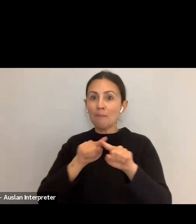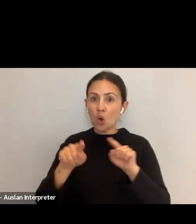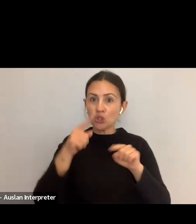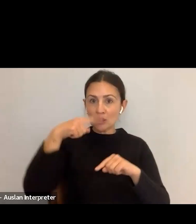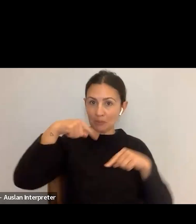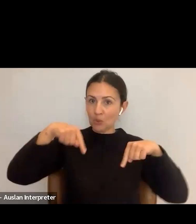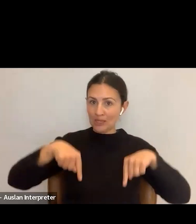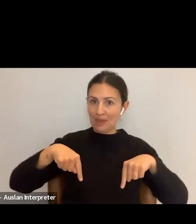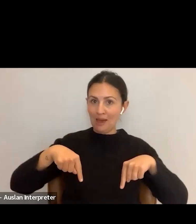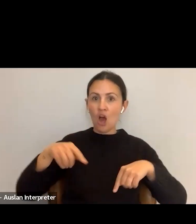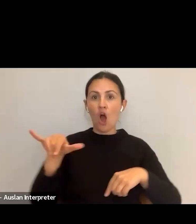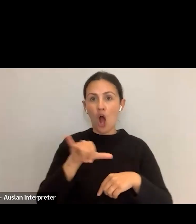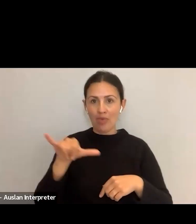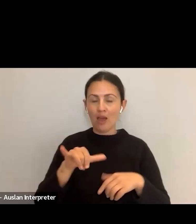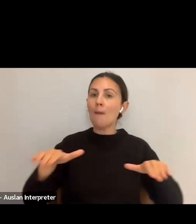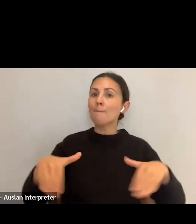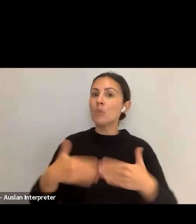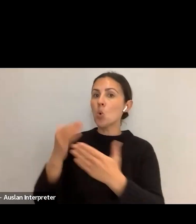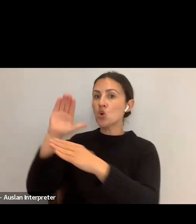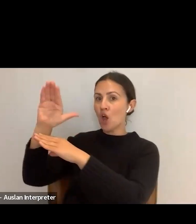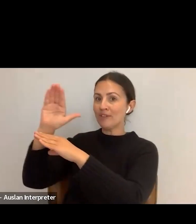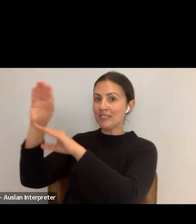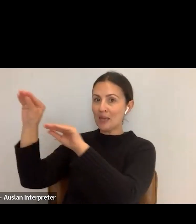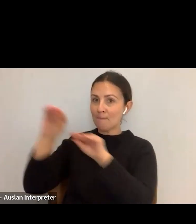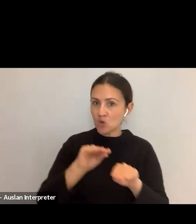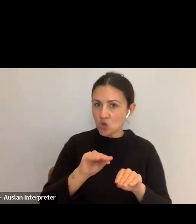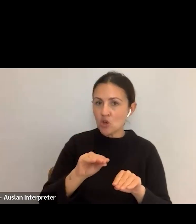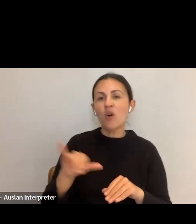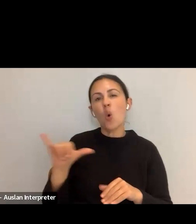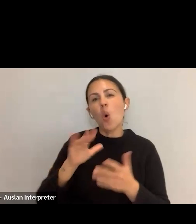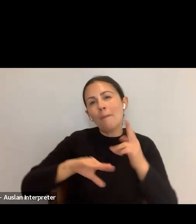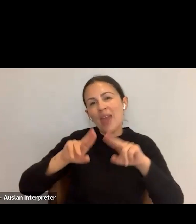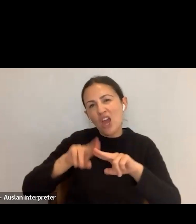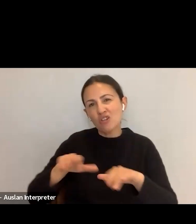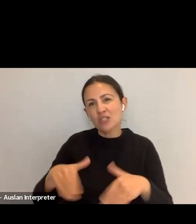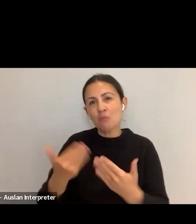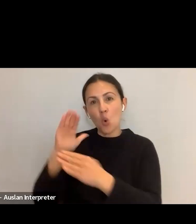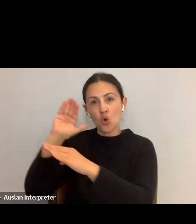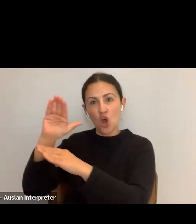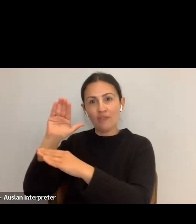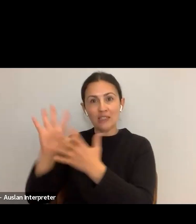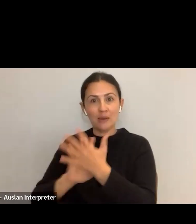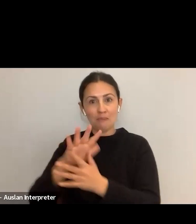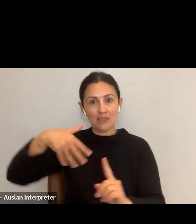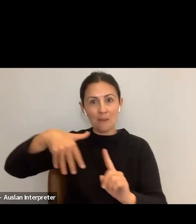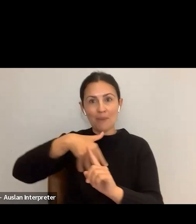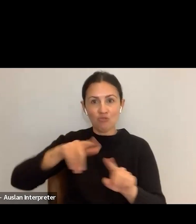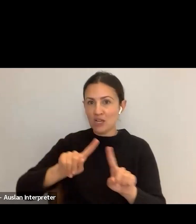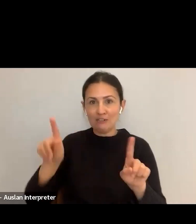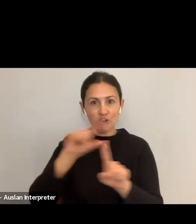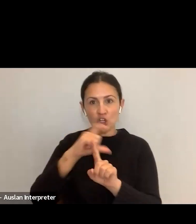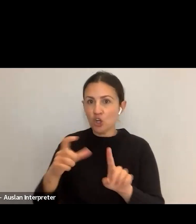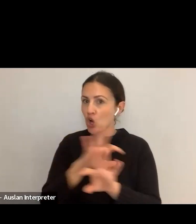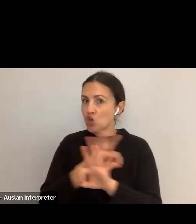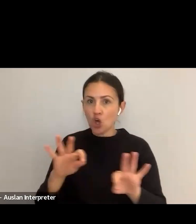overseas, that diversity not reflected in leadership within organizations is going to have consequences. It's having consequences